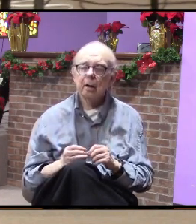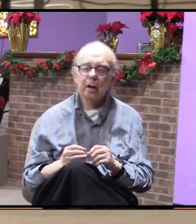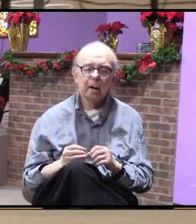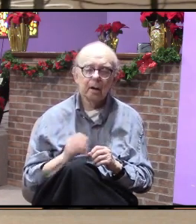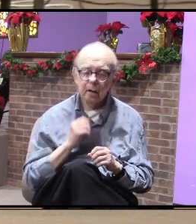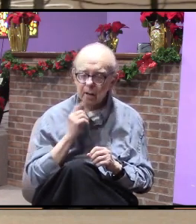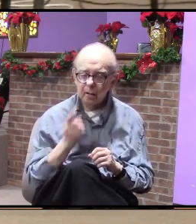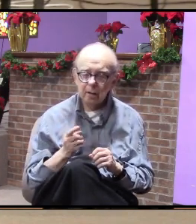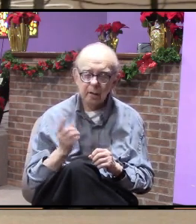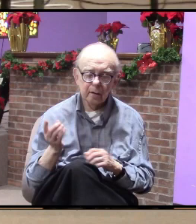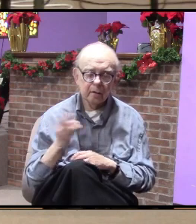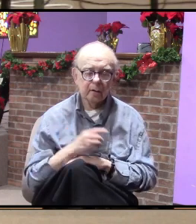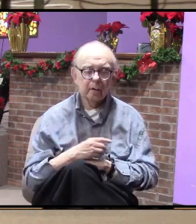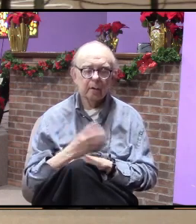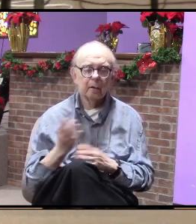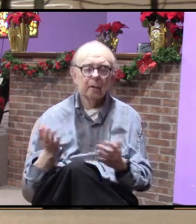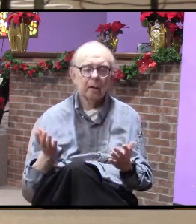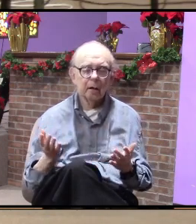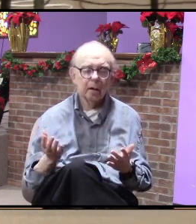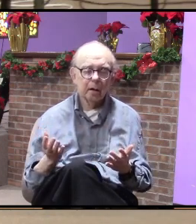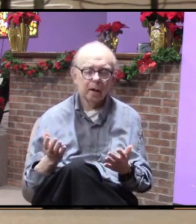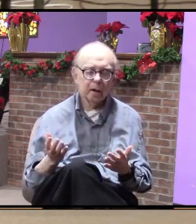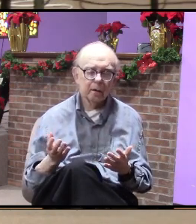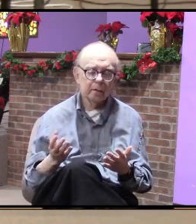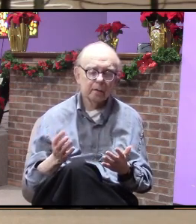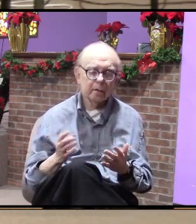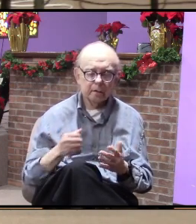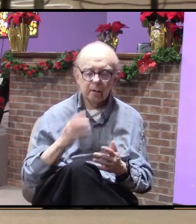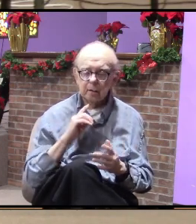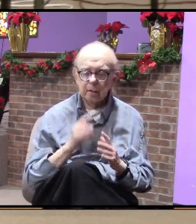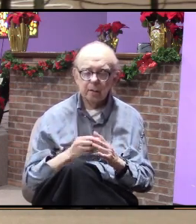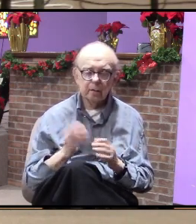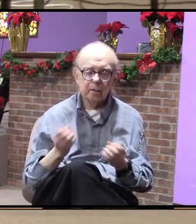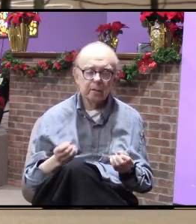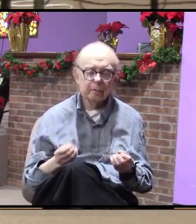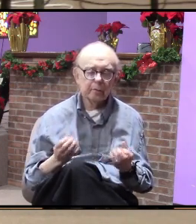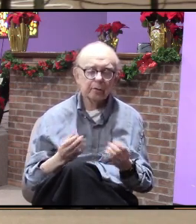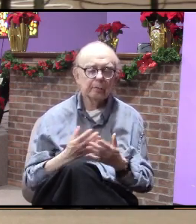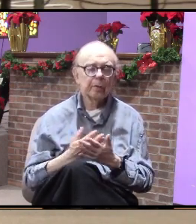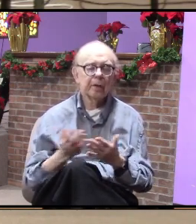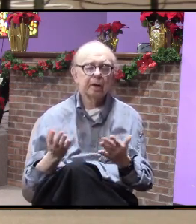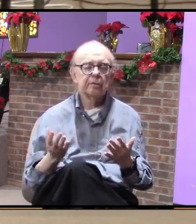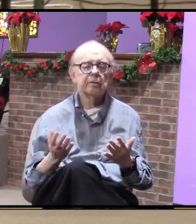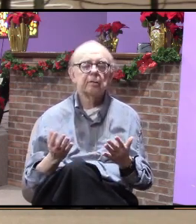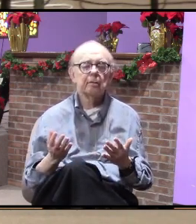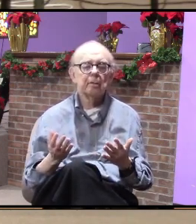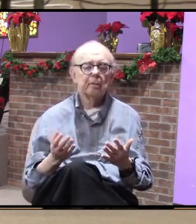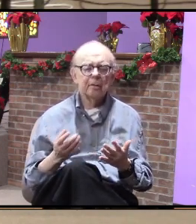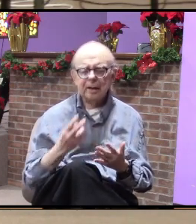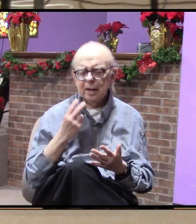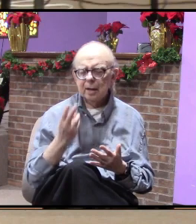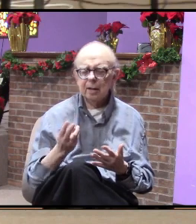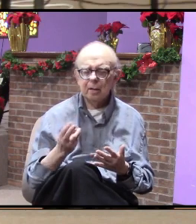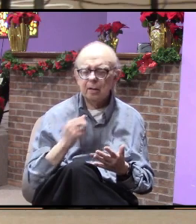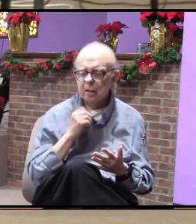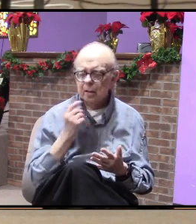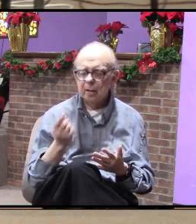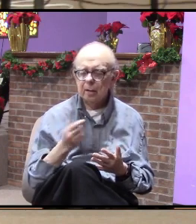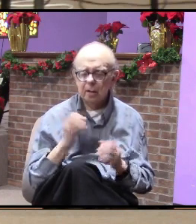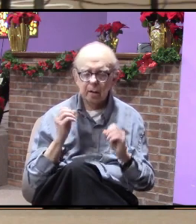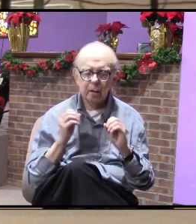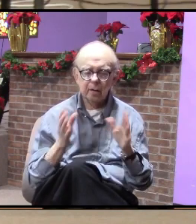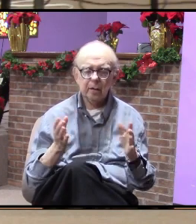It wasn't just one thing. He's beginning to make multiple things. You see, it's not just